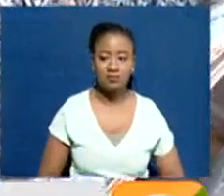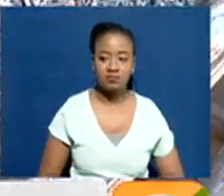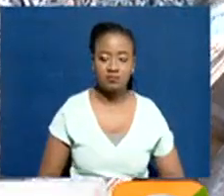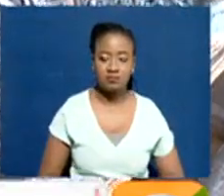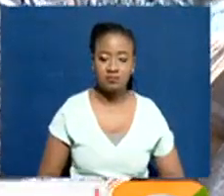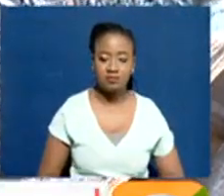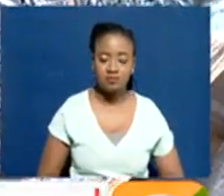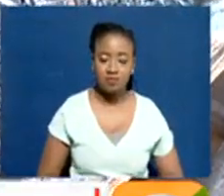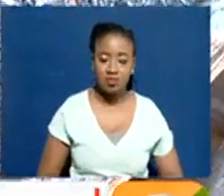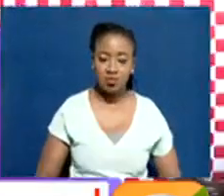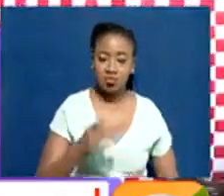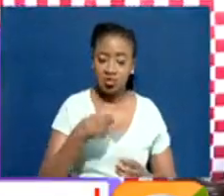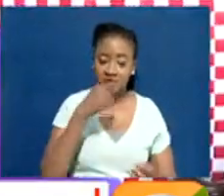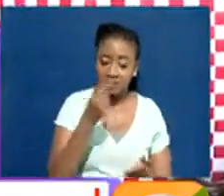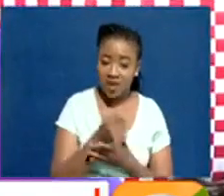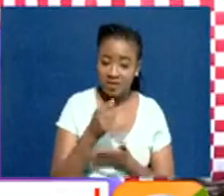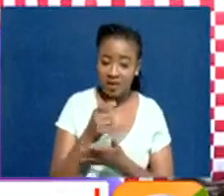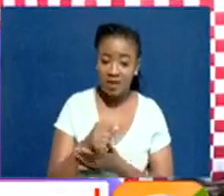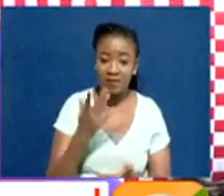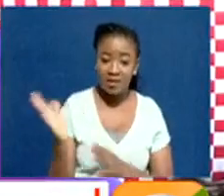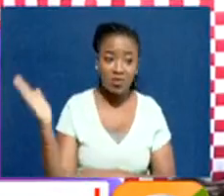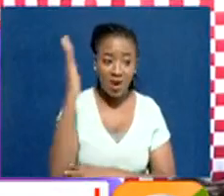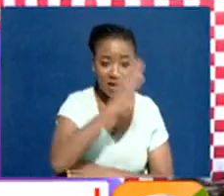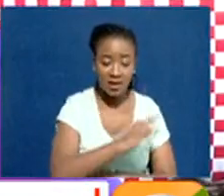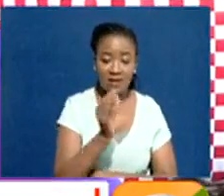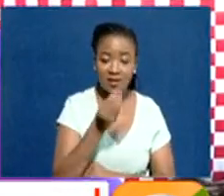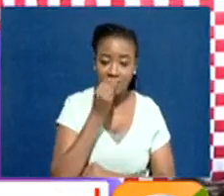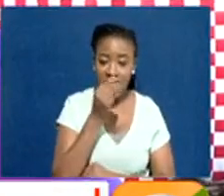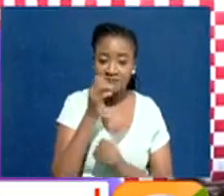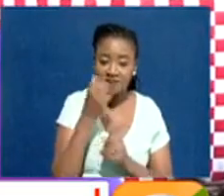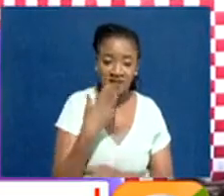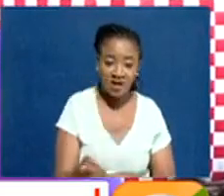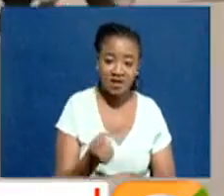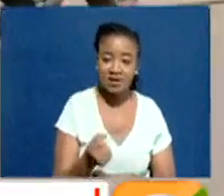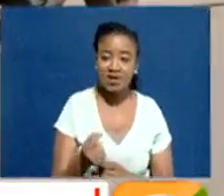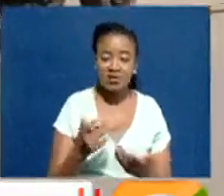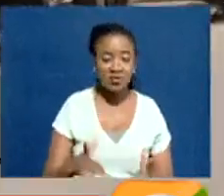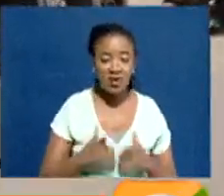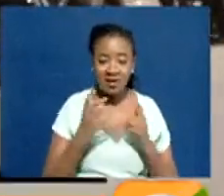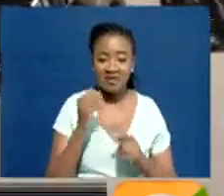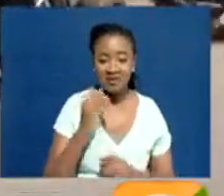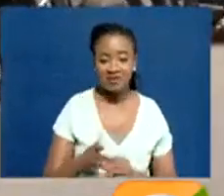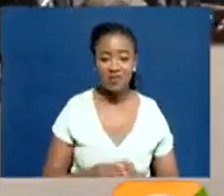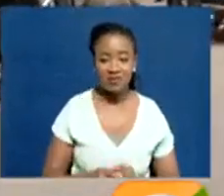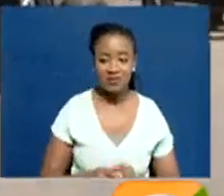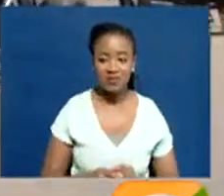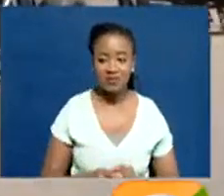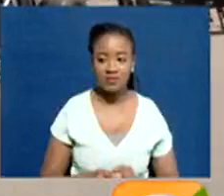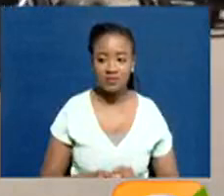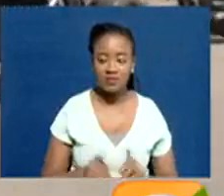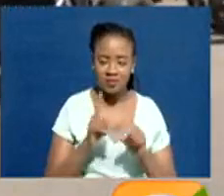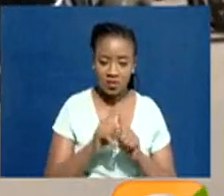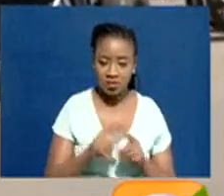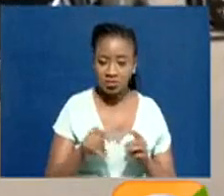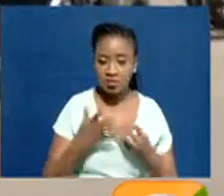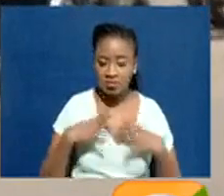siku naweza tumia 500. Gharama ya maisha ikiwa mimi mwenyewe niko peke yangu hivi, bado inanilemea. Kilometers apart in